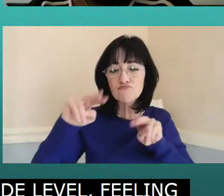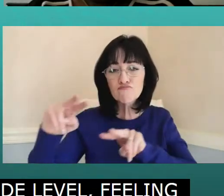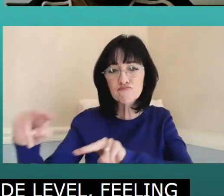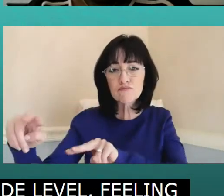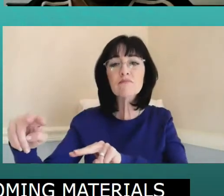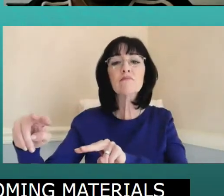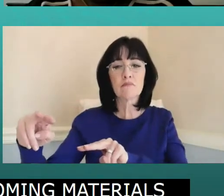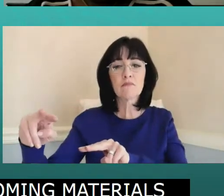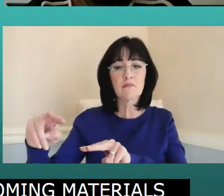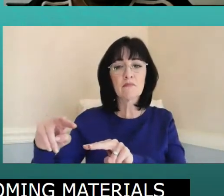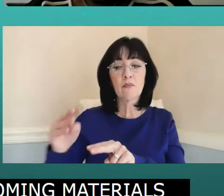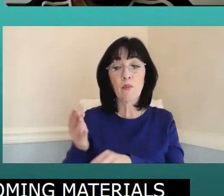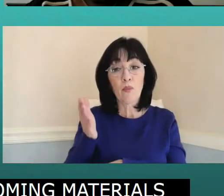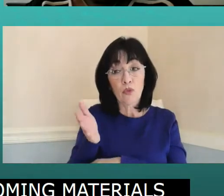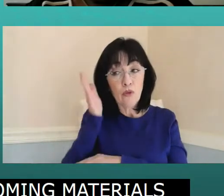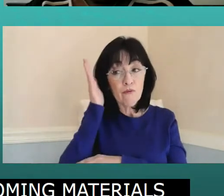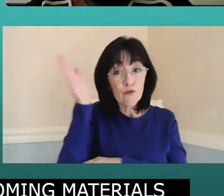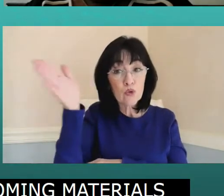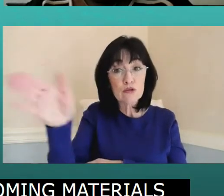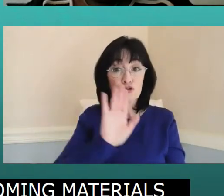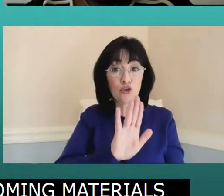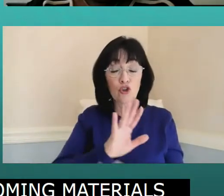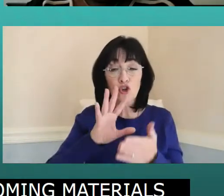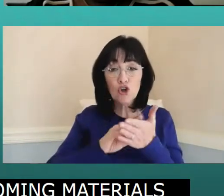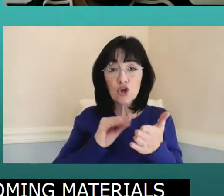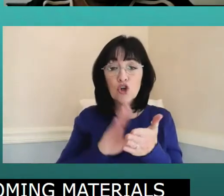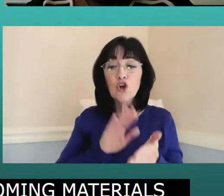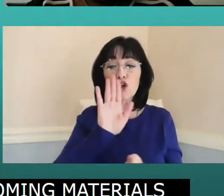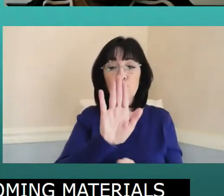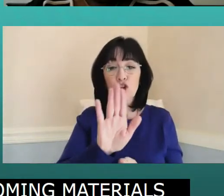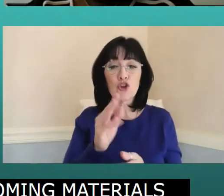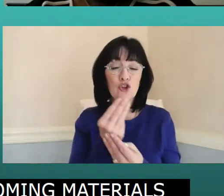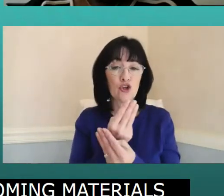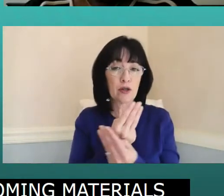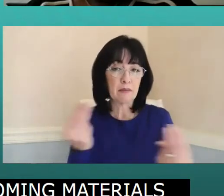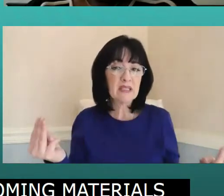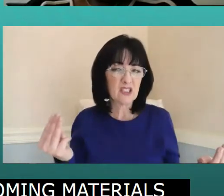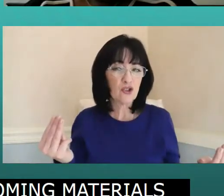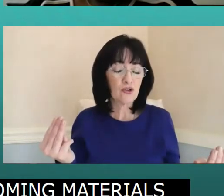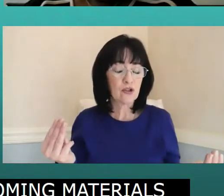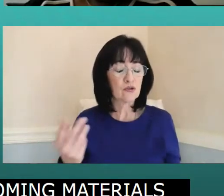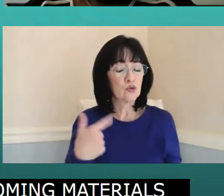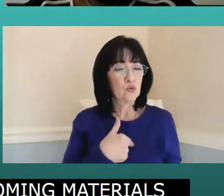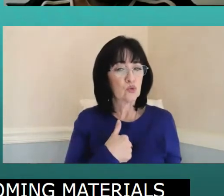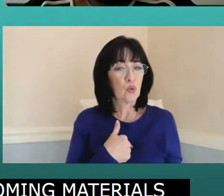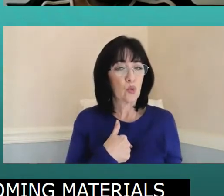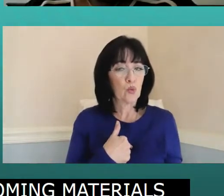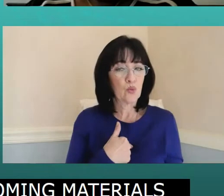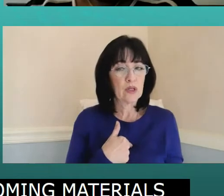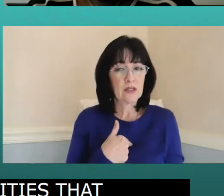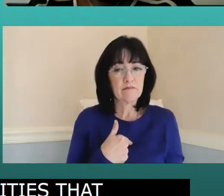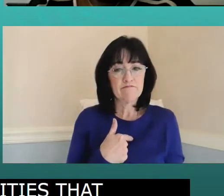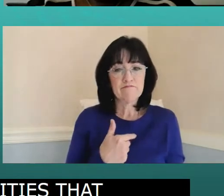the opportunities that acceleration provides for us.